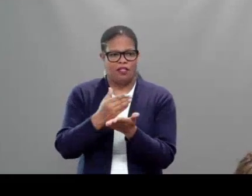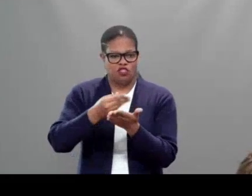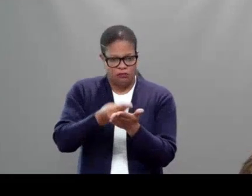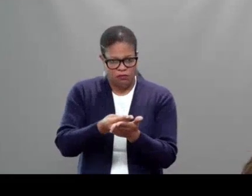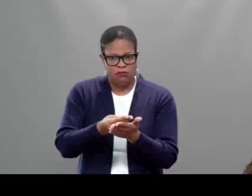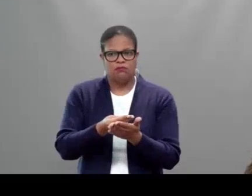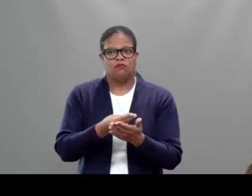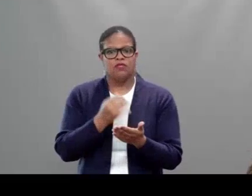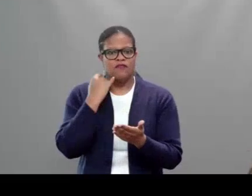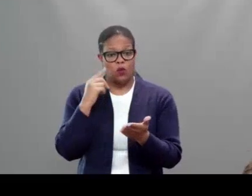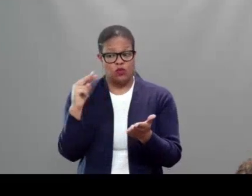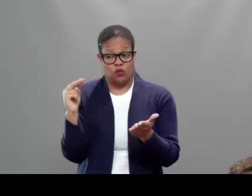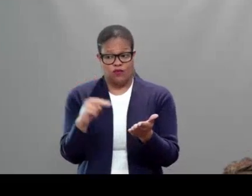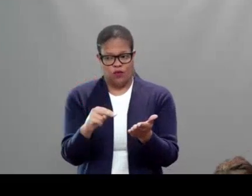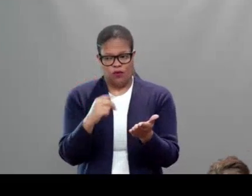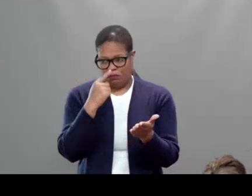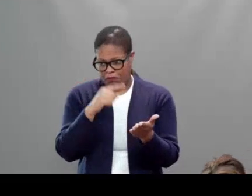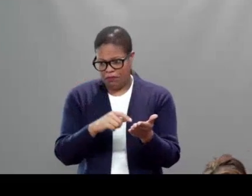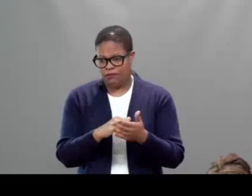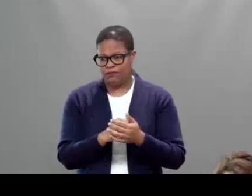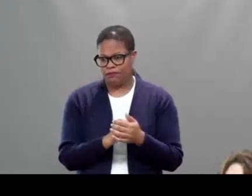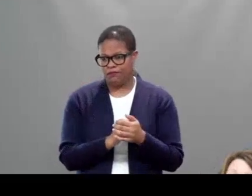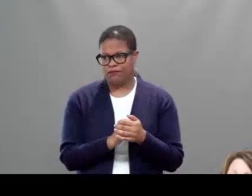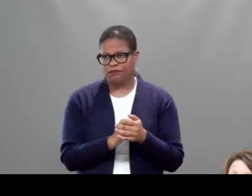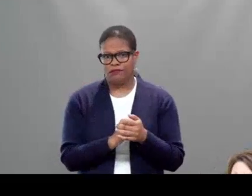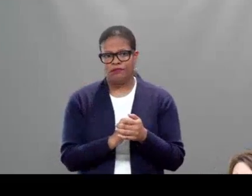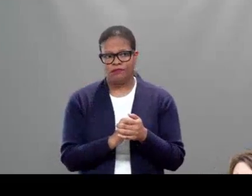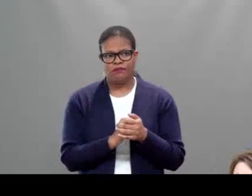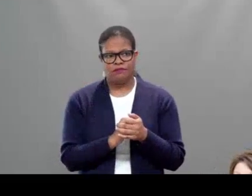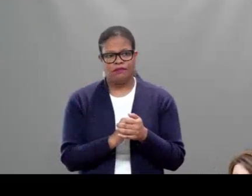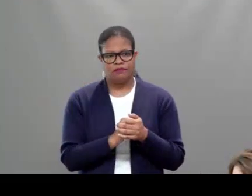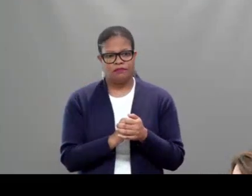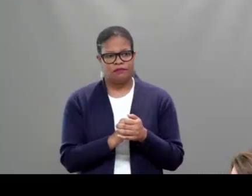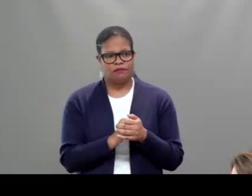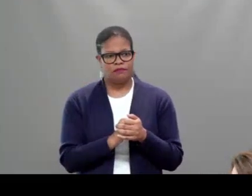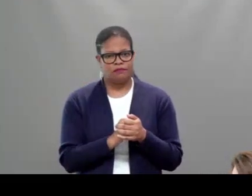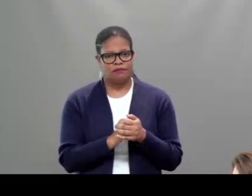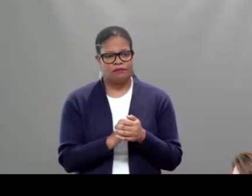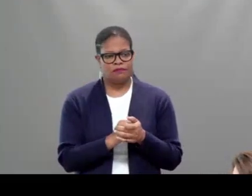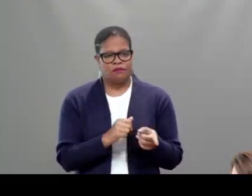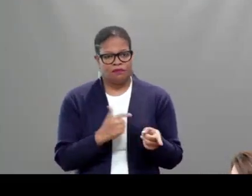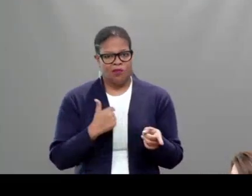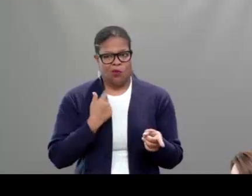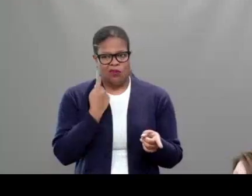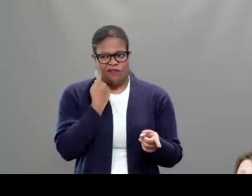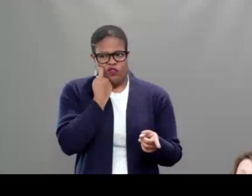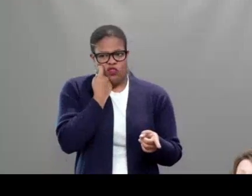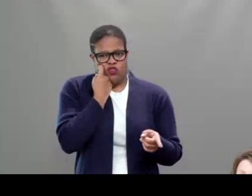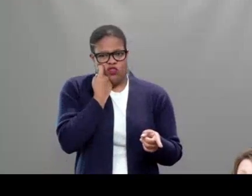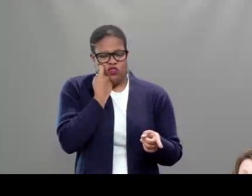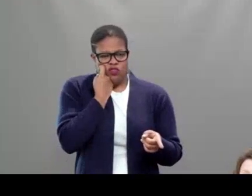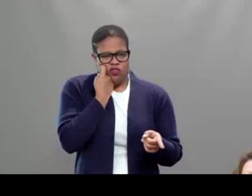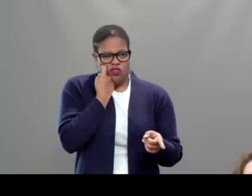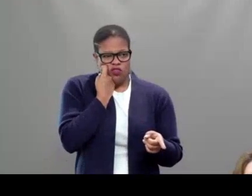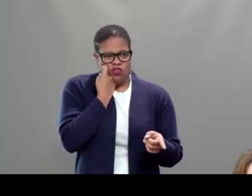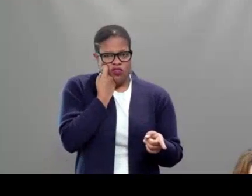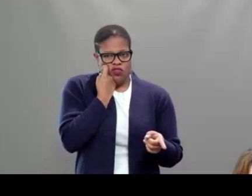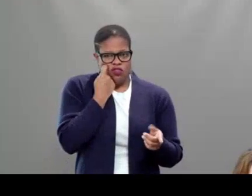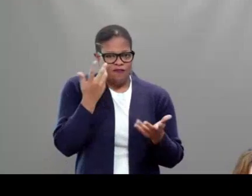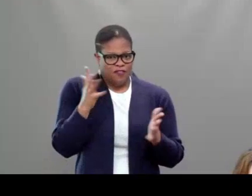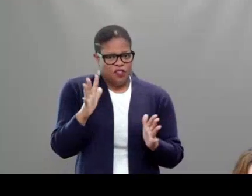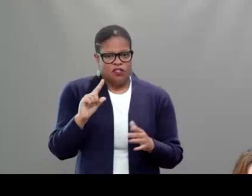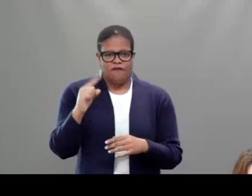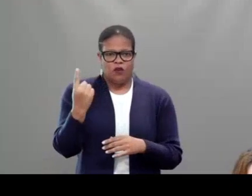if you'd like to refer to it. We have just finished, of course, the first quarter